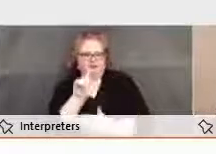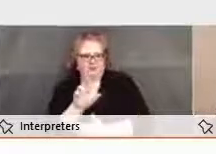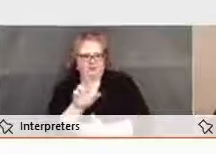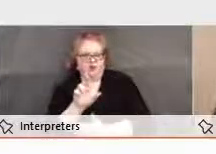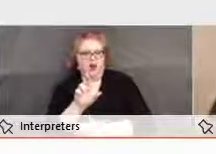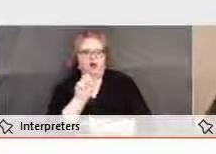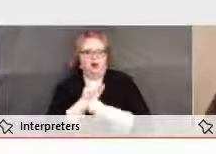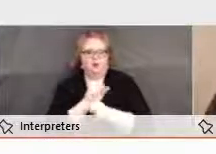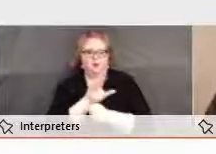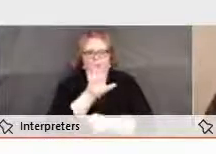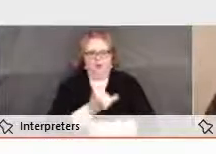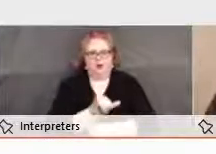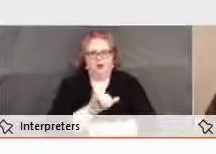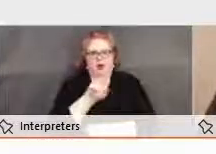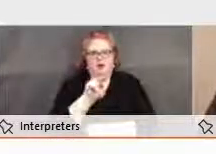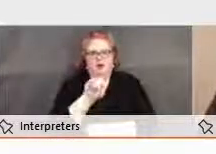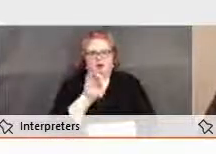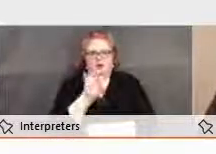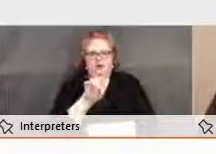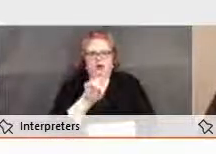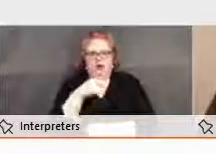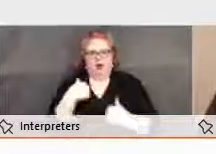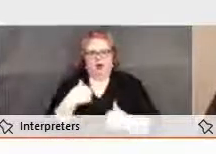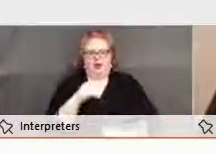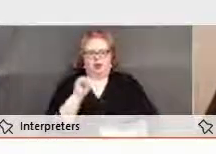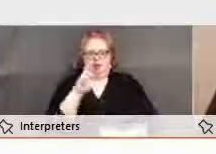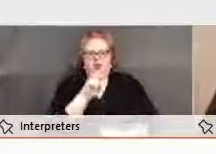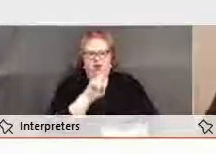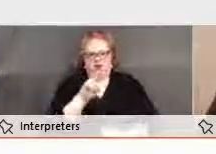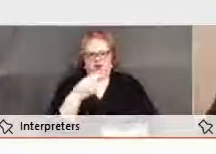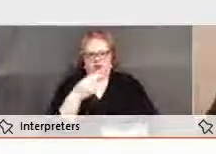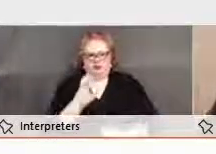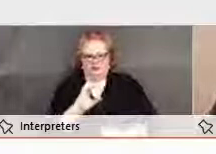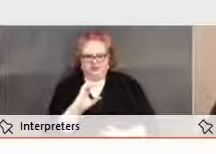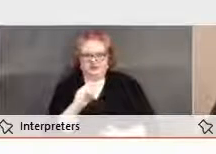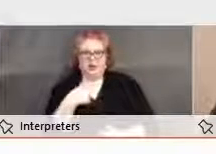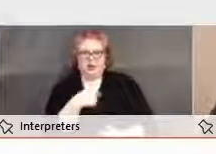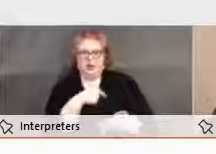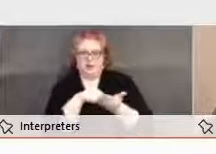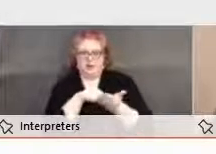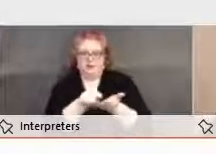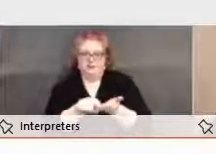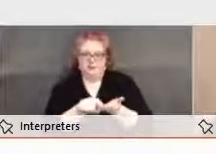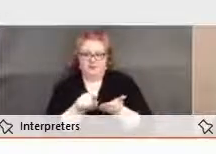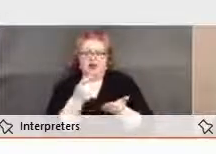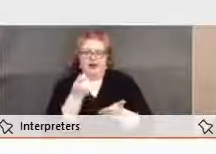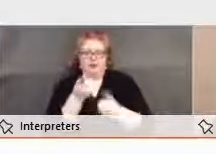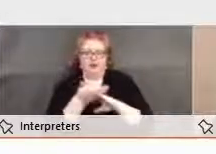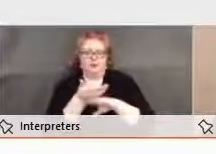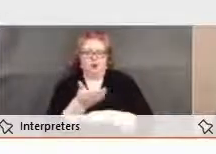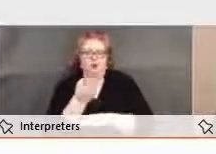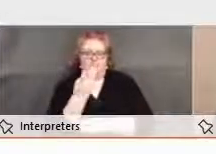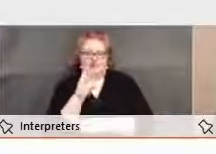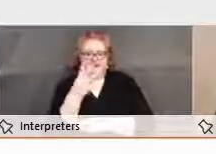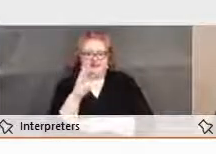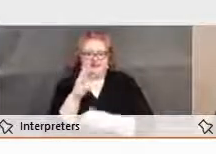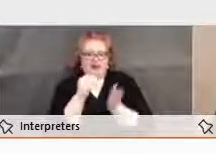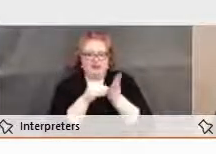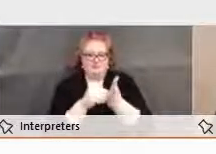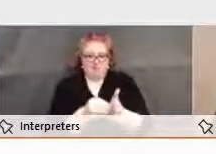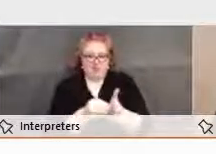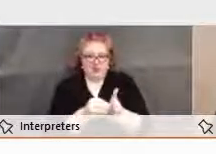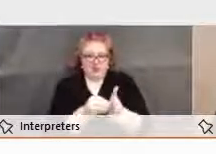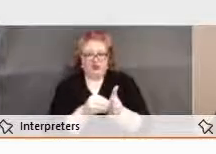see the last 12 months through May 2020, the city had paid premium of a little over $16 million, with incurred claims